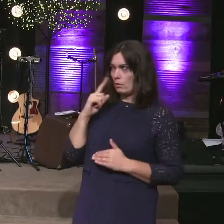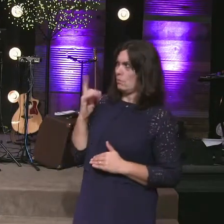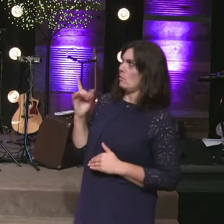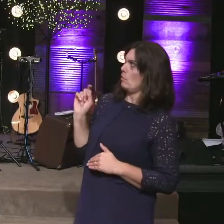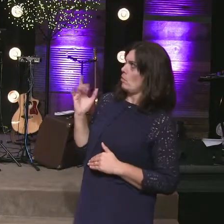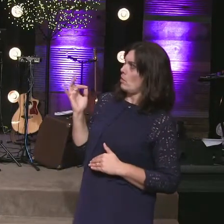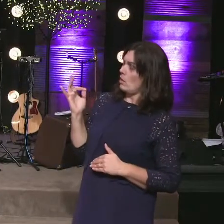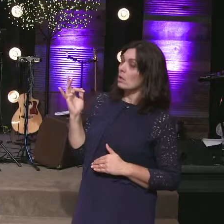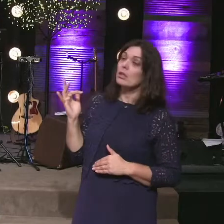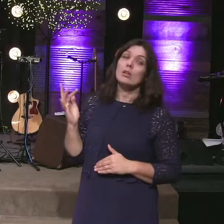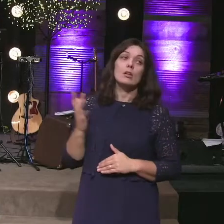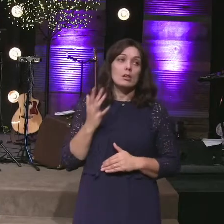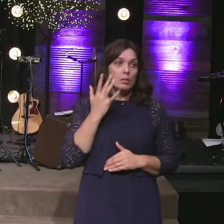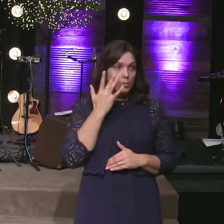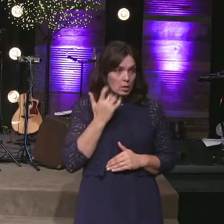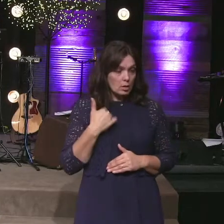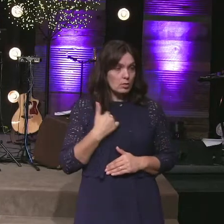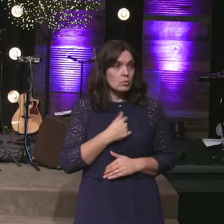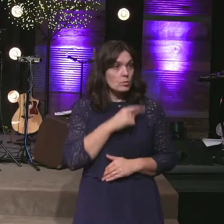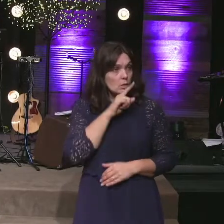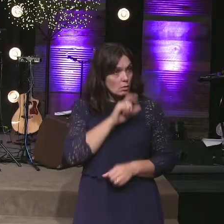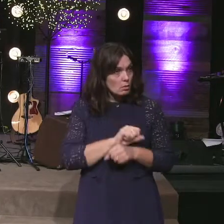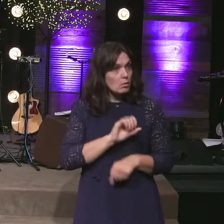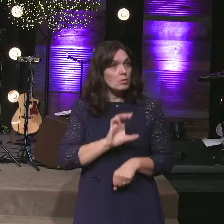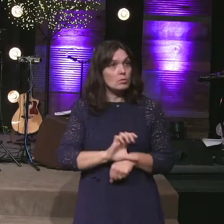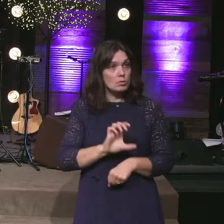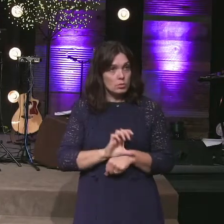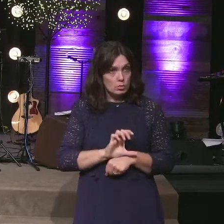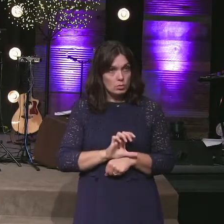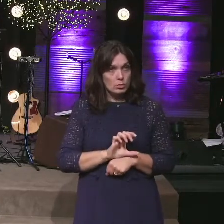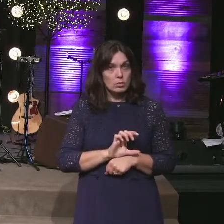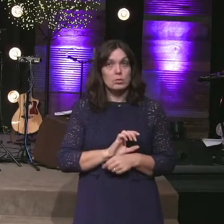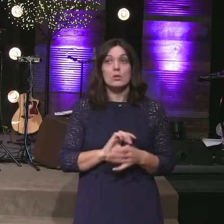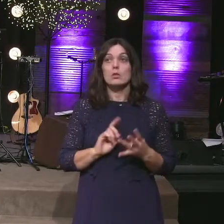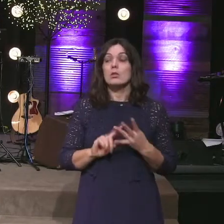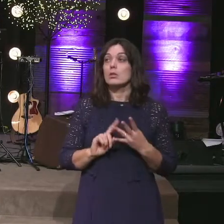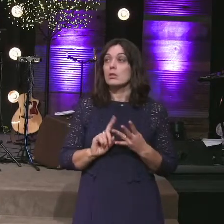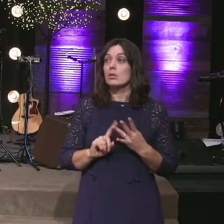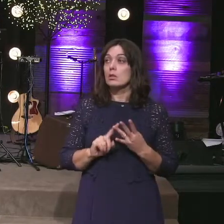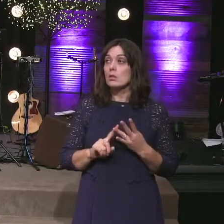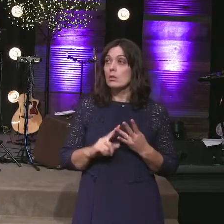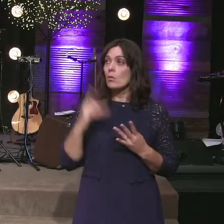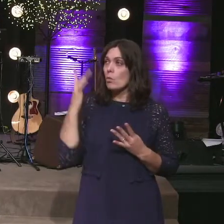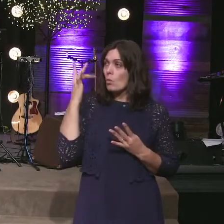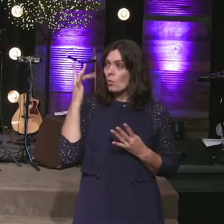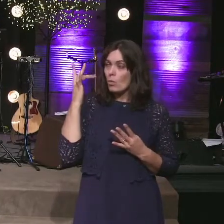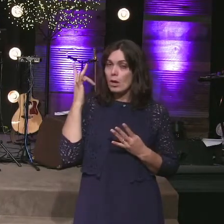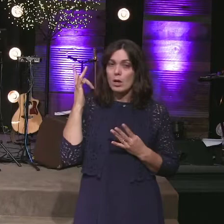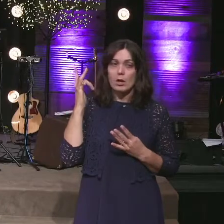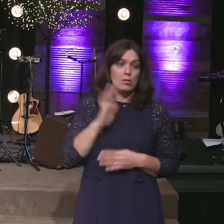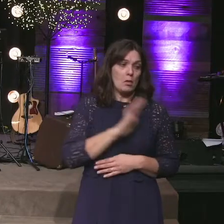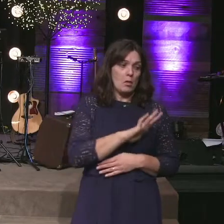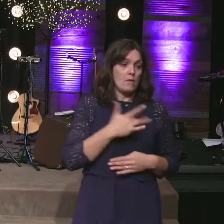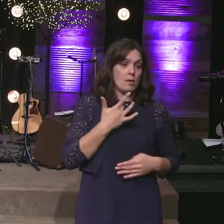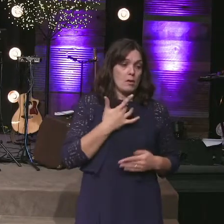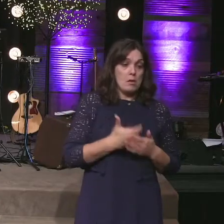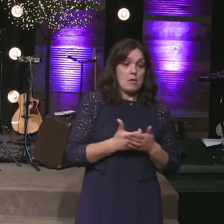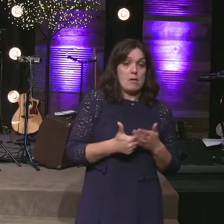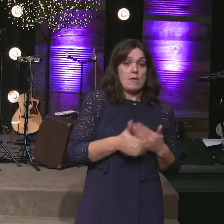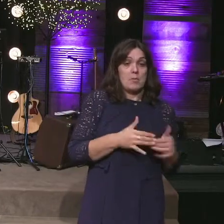Because we're the church. Why should a person leave their comforts?